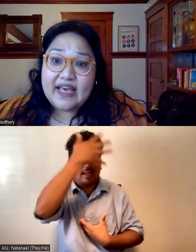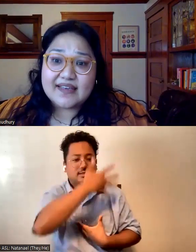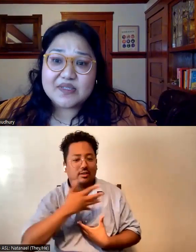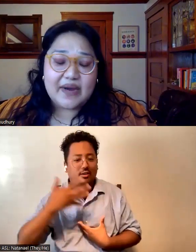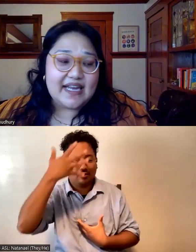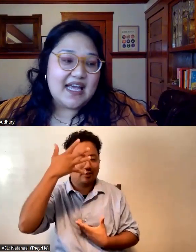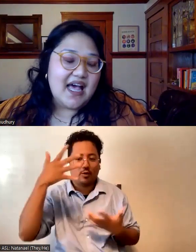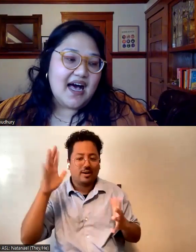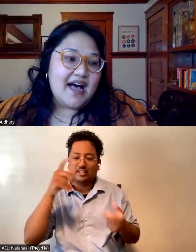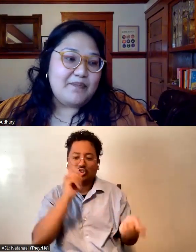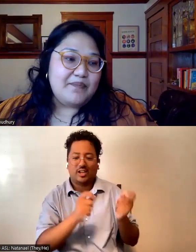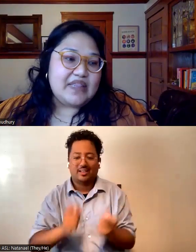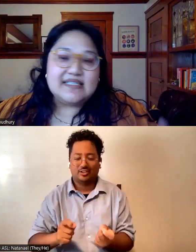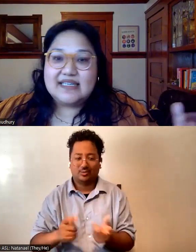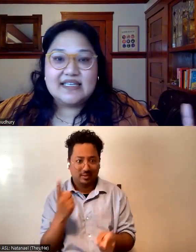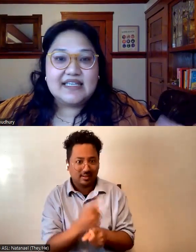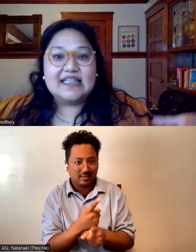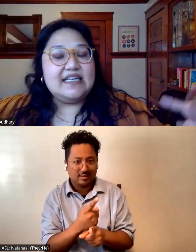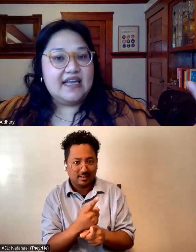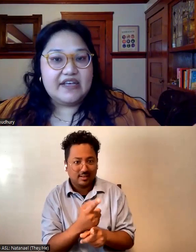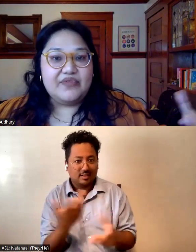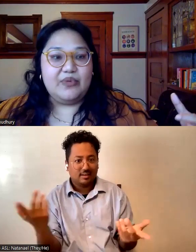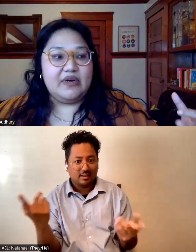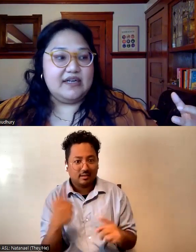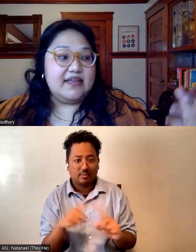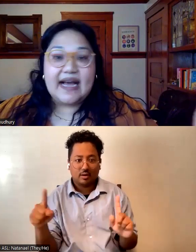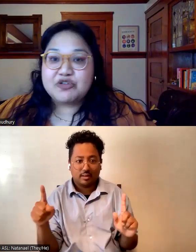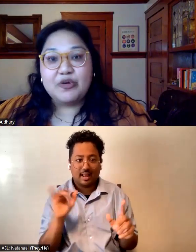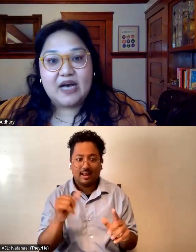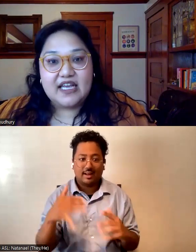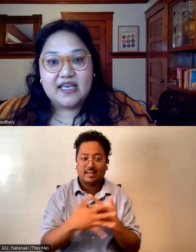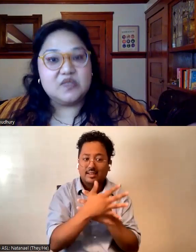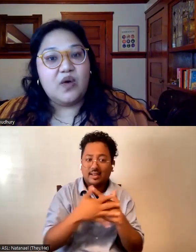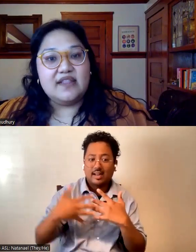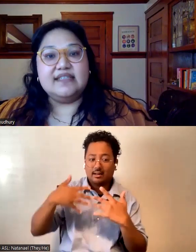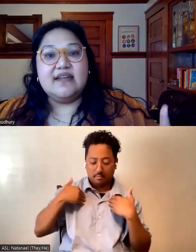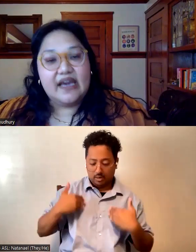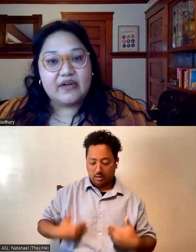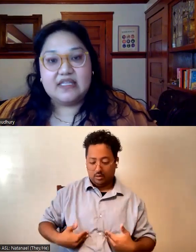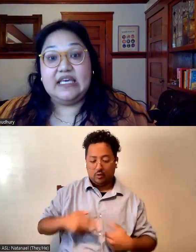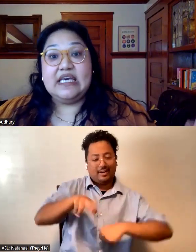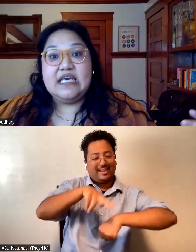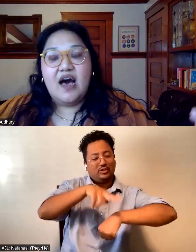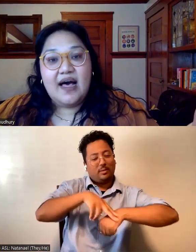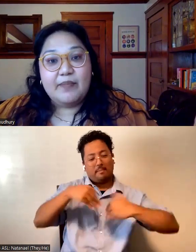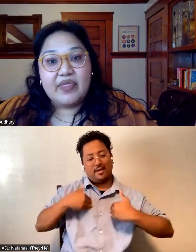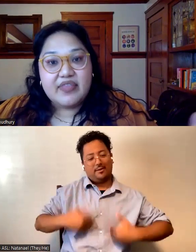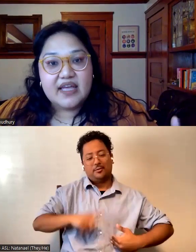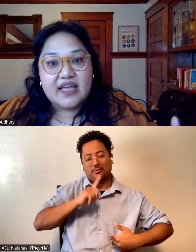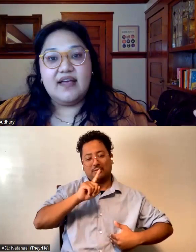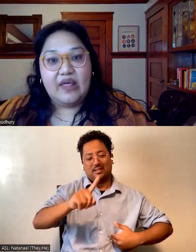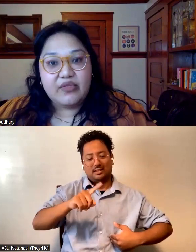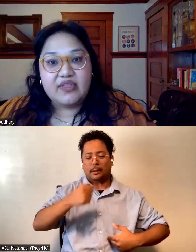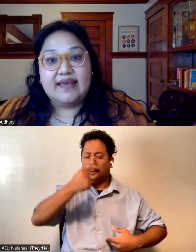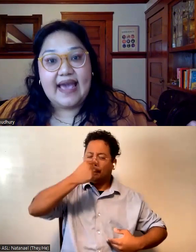imperceivable ways, right? But this idea, like the native or the natural body, is one that is inherently